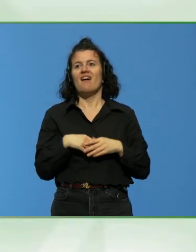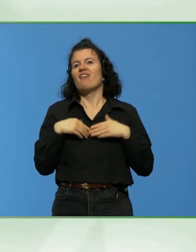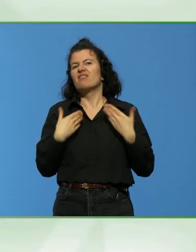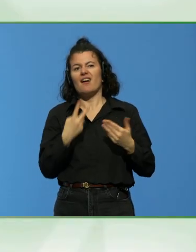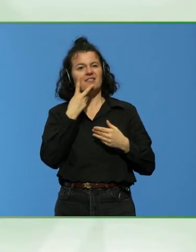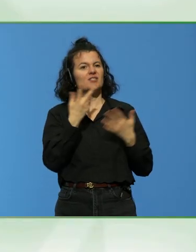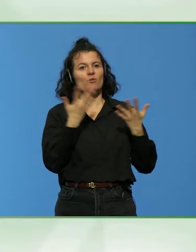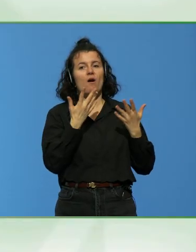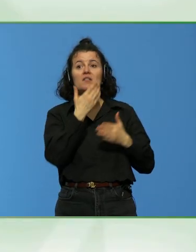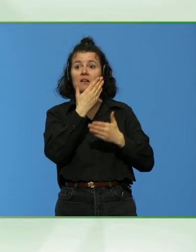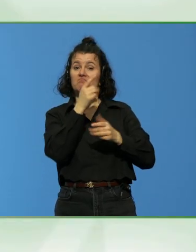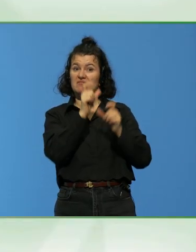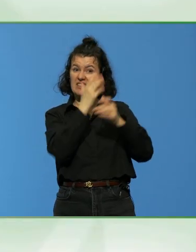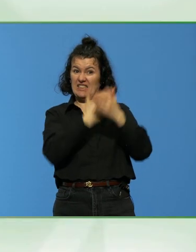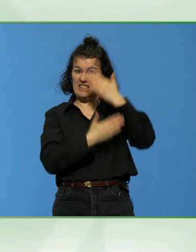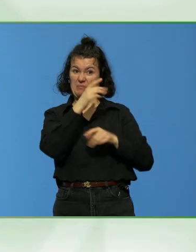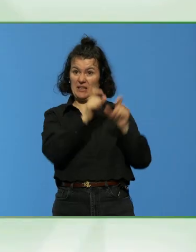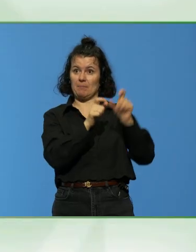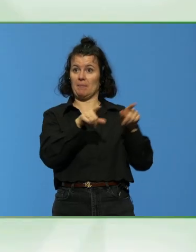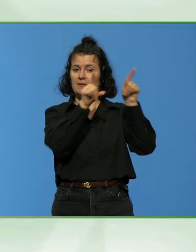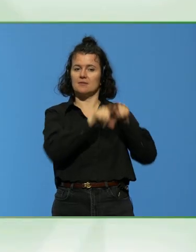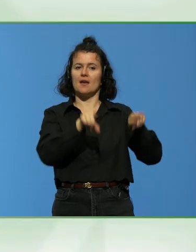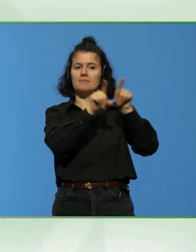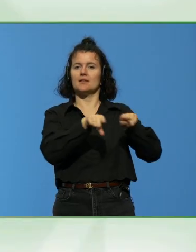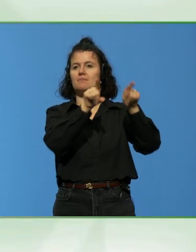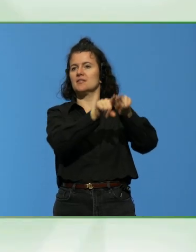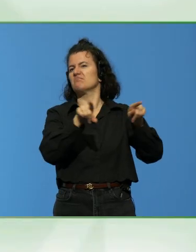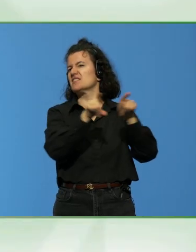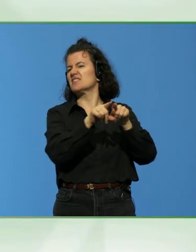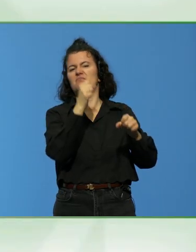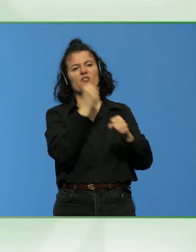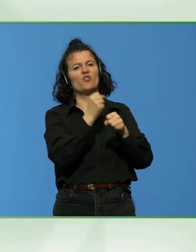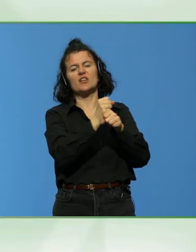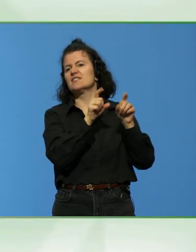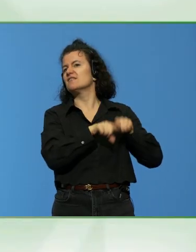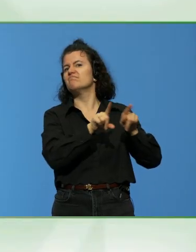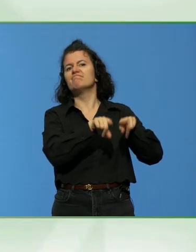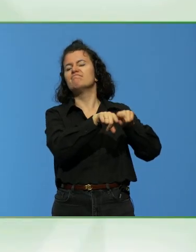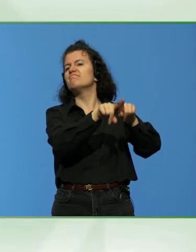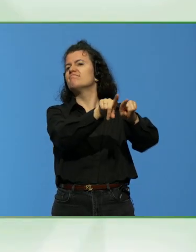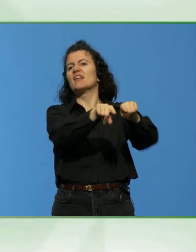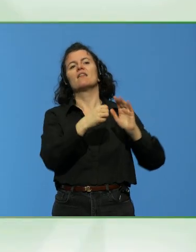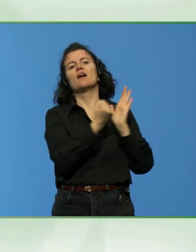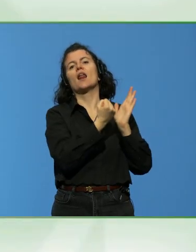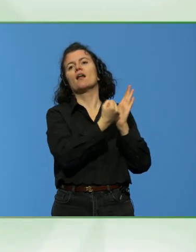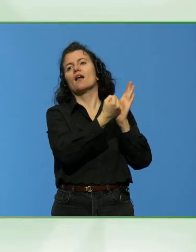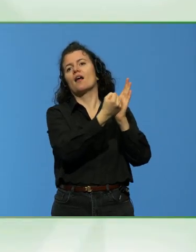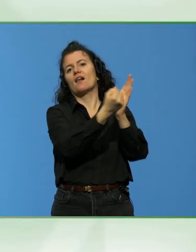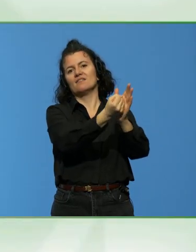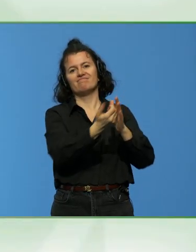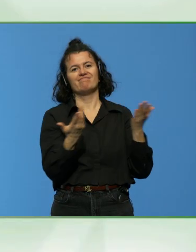think that it always has the intended effect. I see a lot